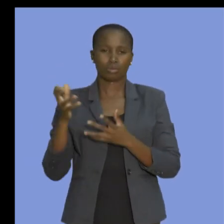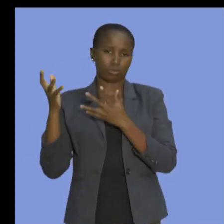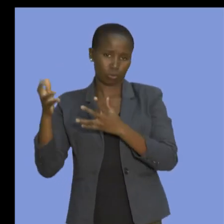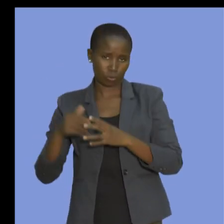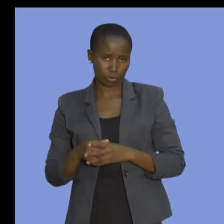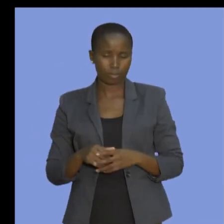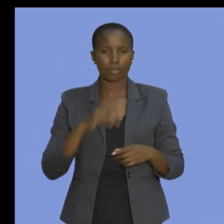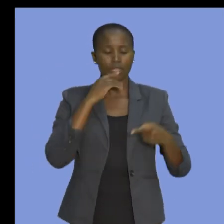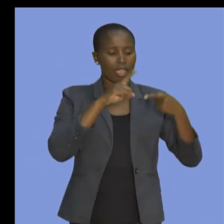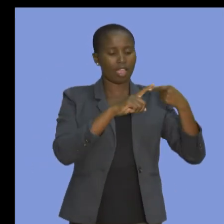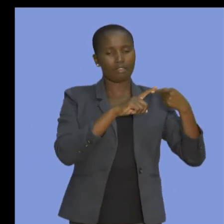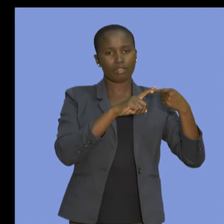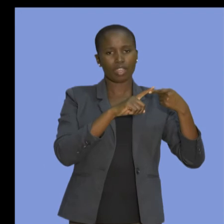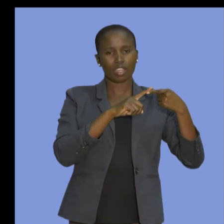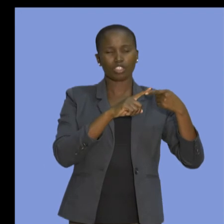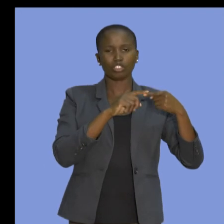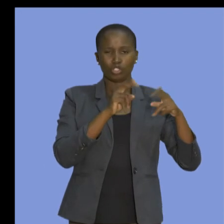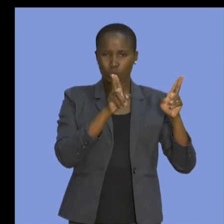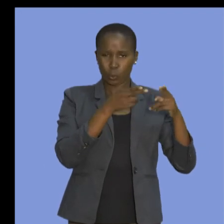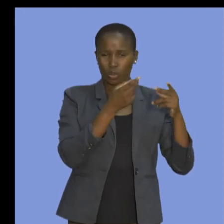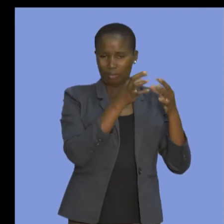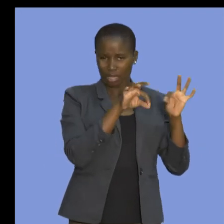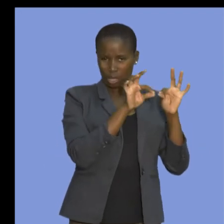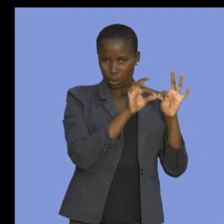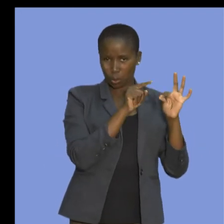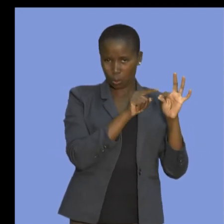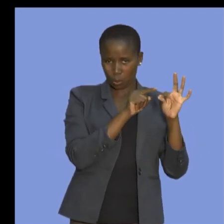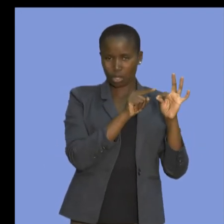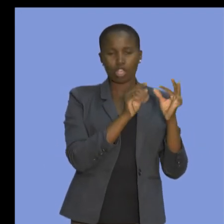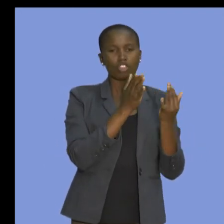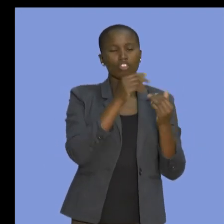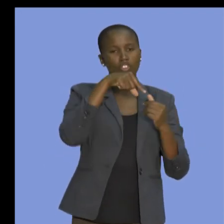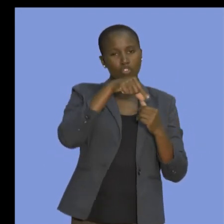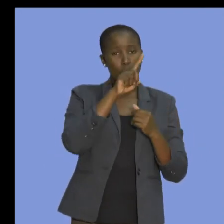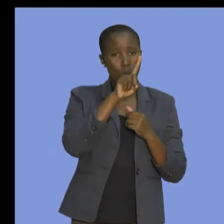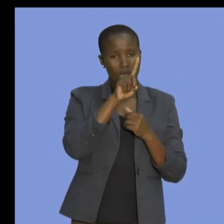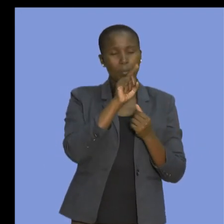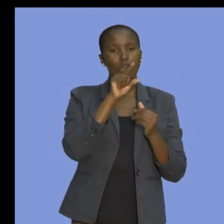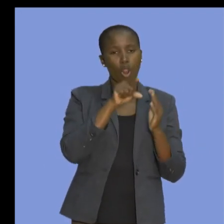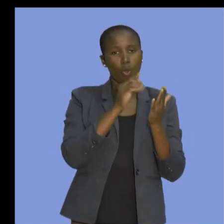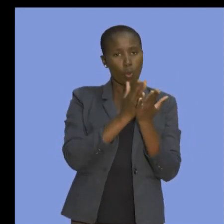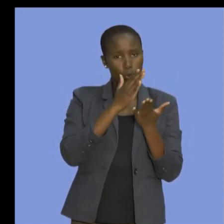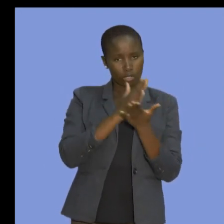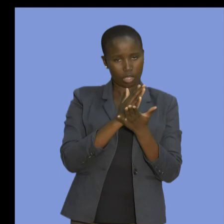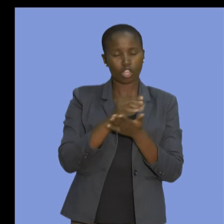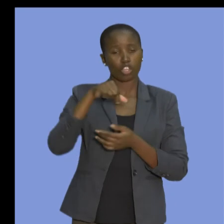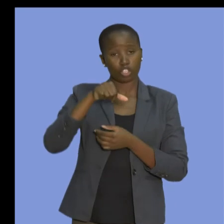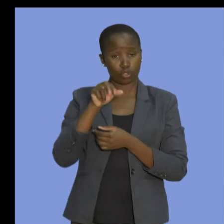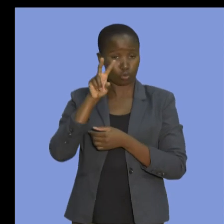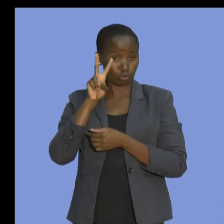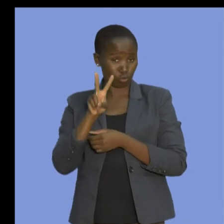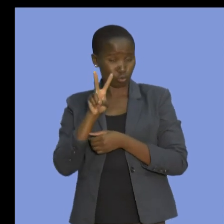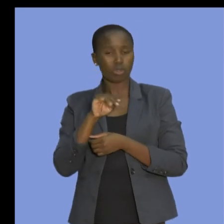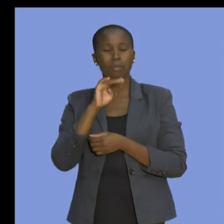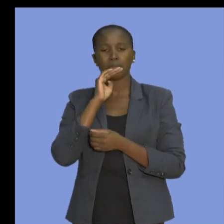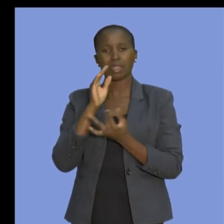is the minimum value there, Q1, which is the lower quartile, Q2, which is the median, and Q3, which